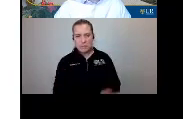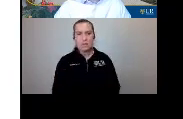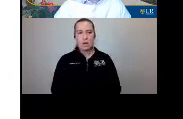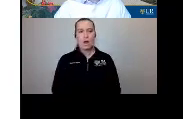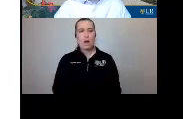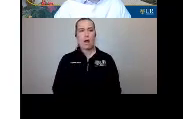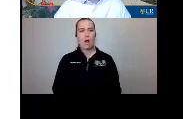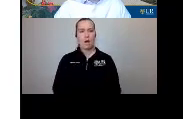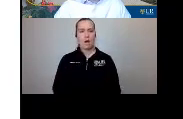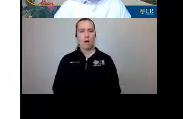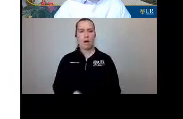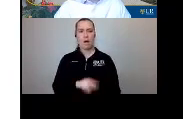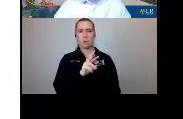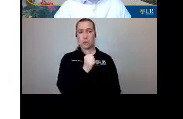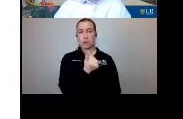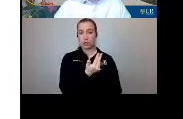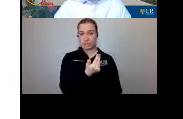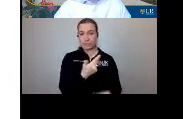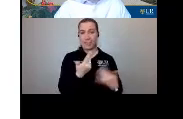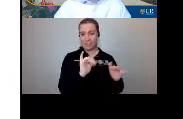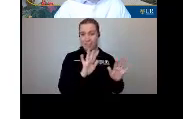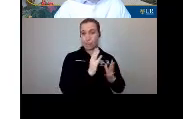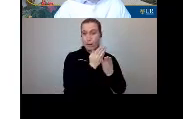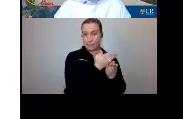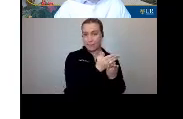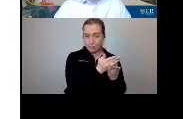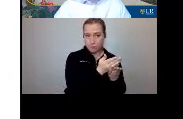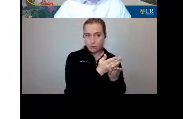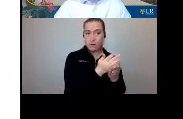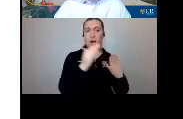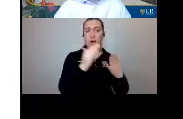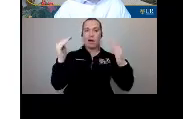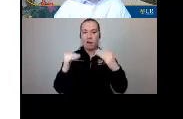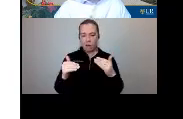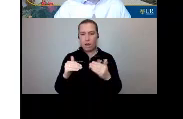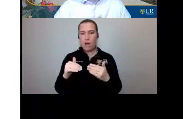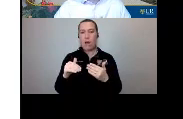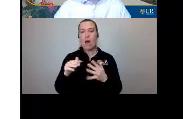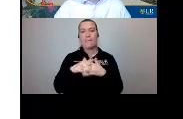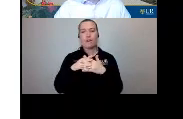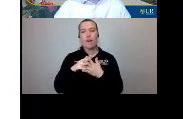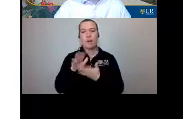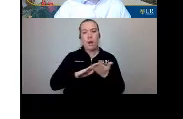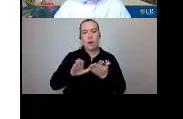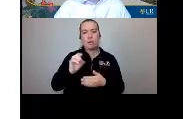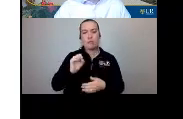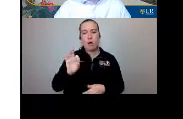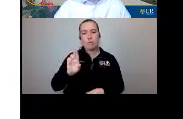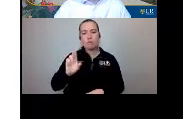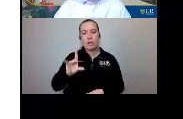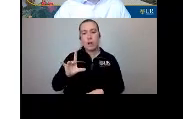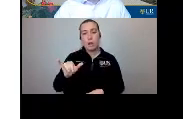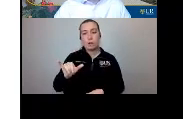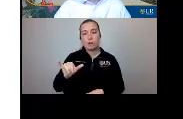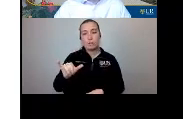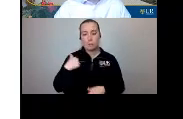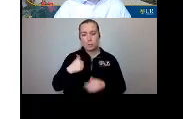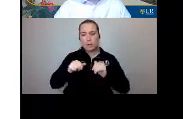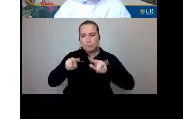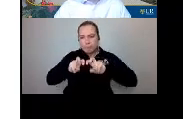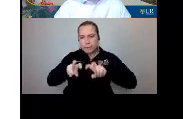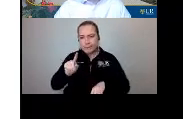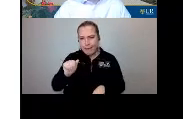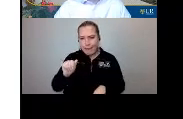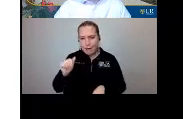after 2013 and that recommendation came out, the American College of Radiology looked at the data, and one of the concerns was there was a relatively high rate of false